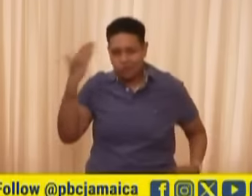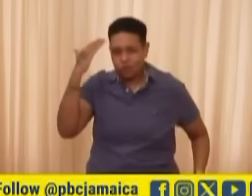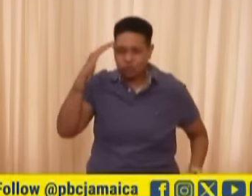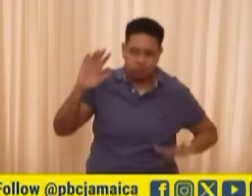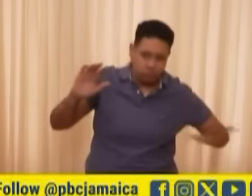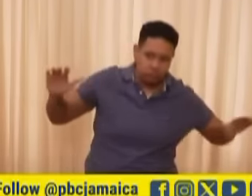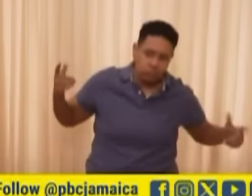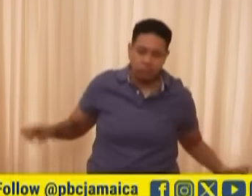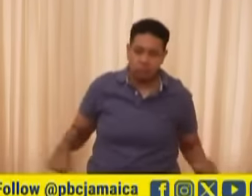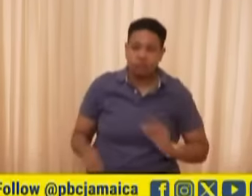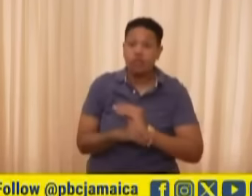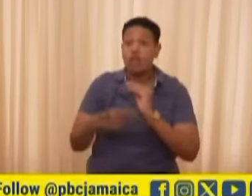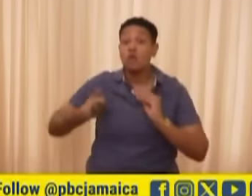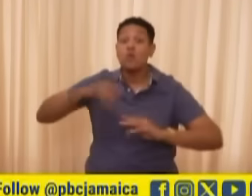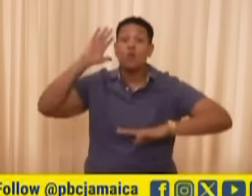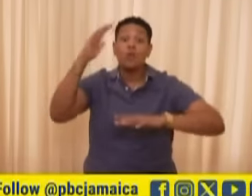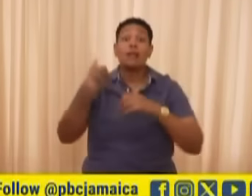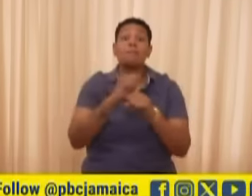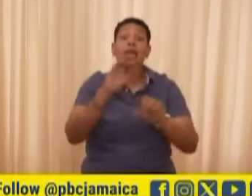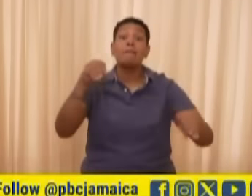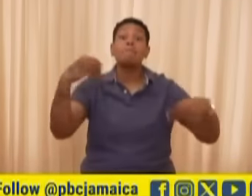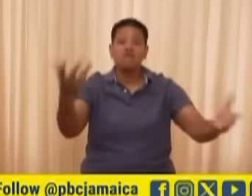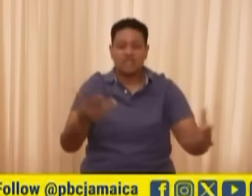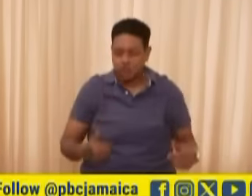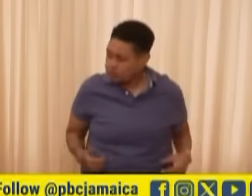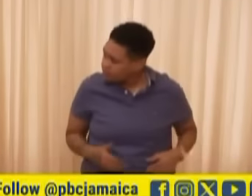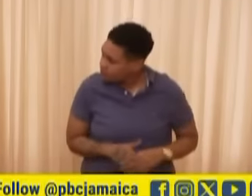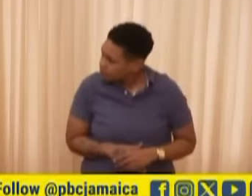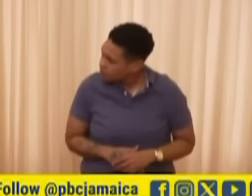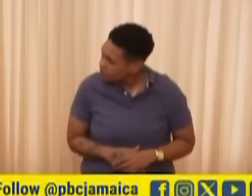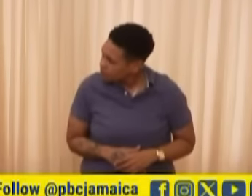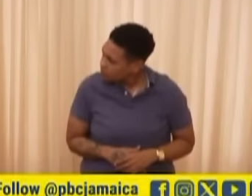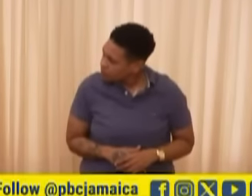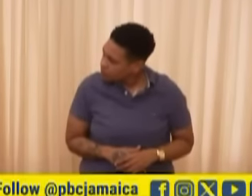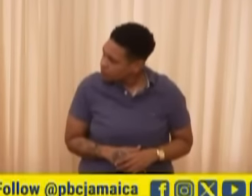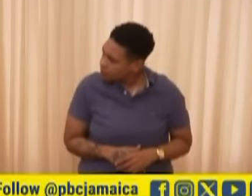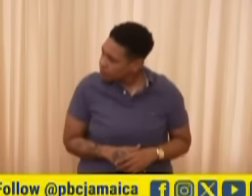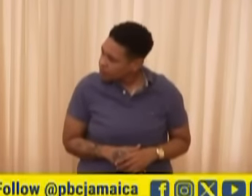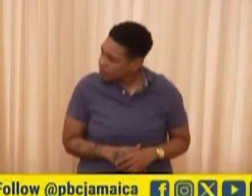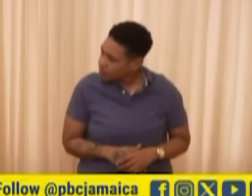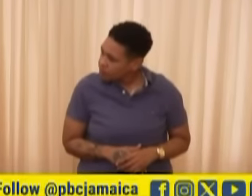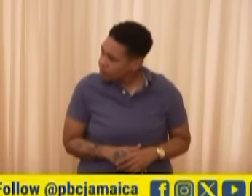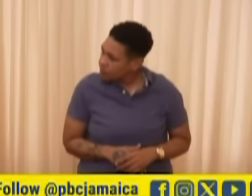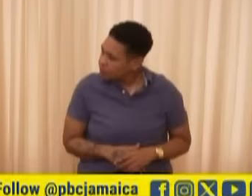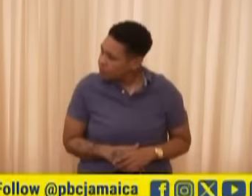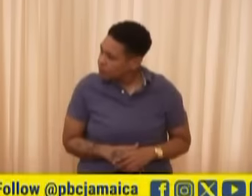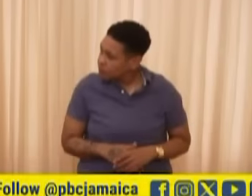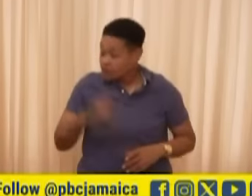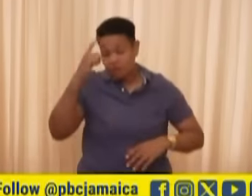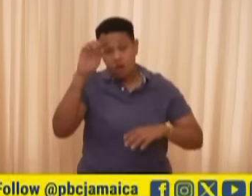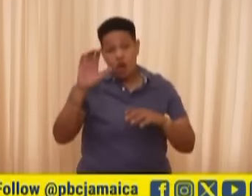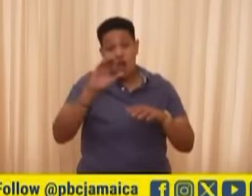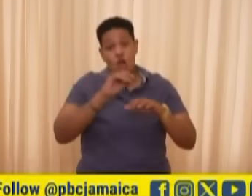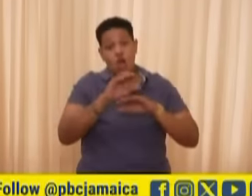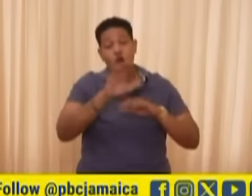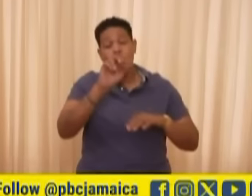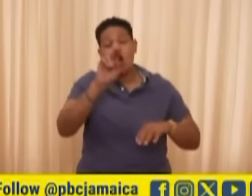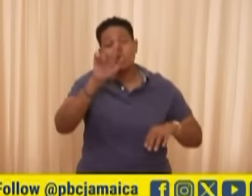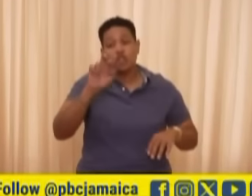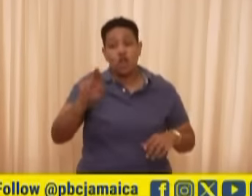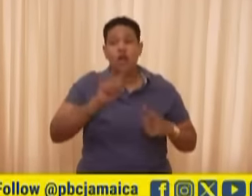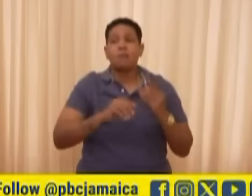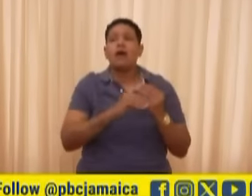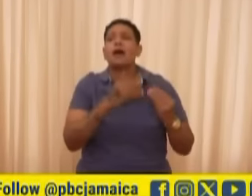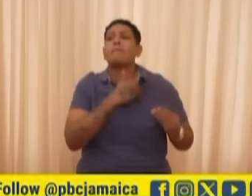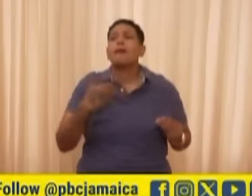So we are going to make provisions for the councillors and the